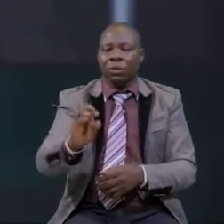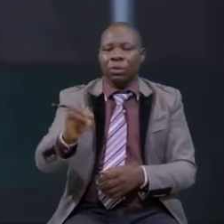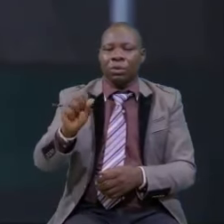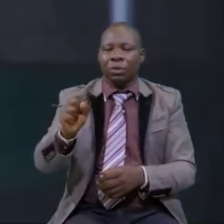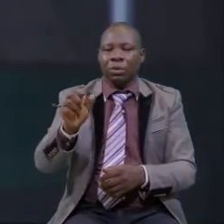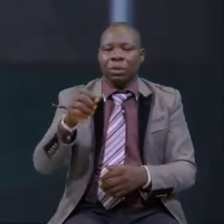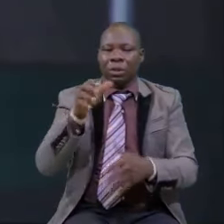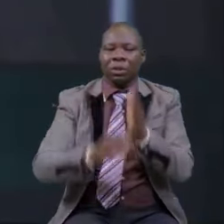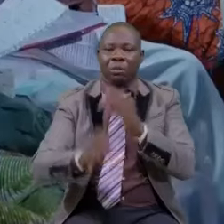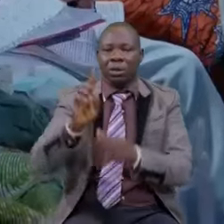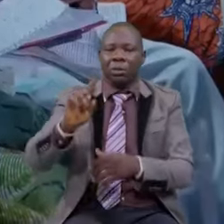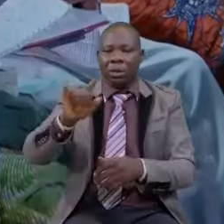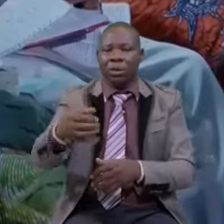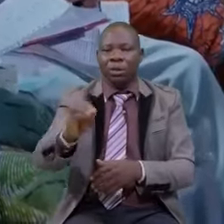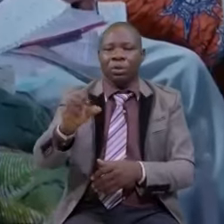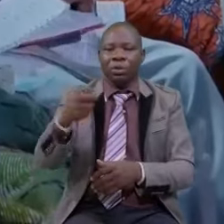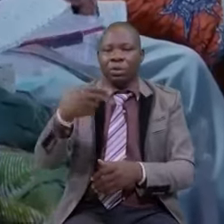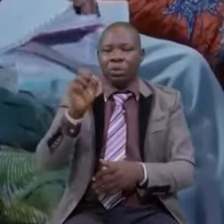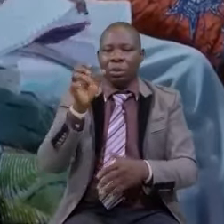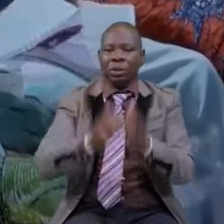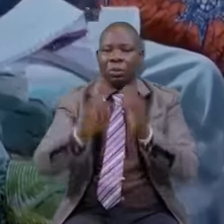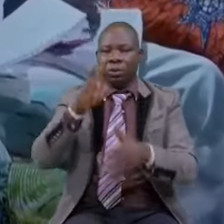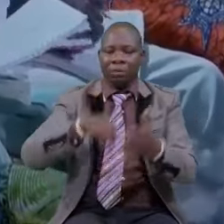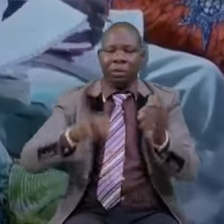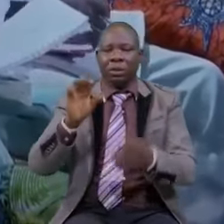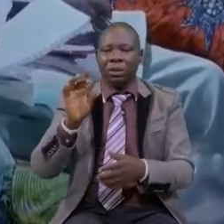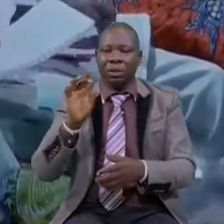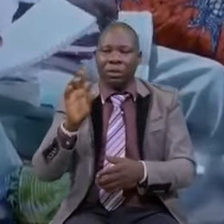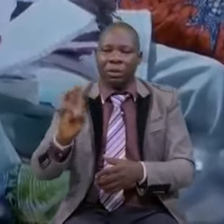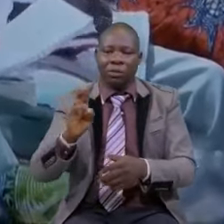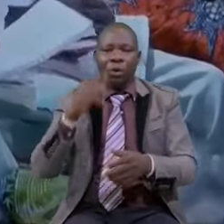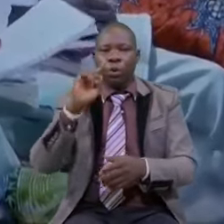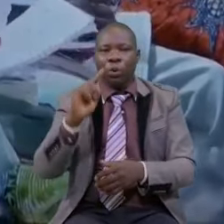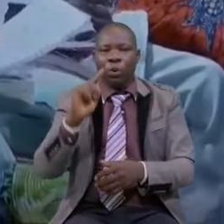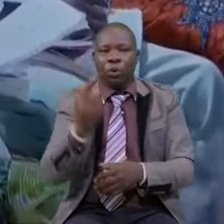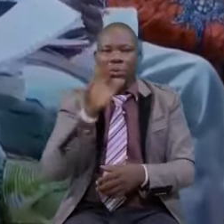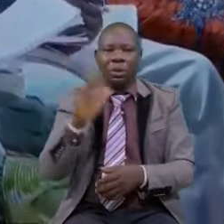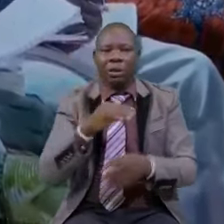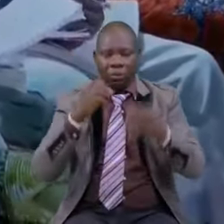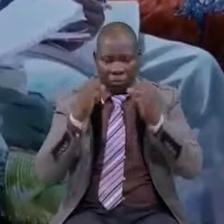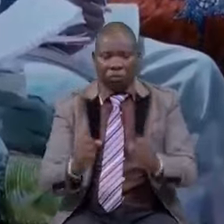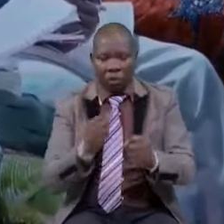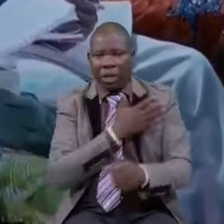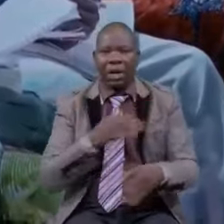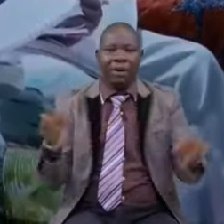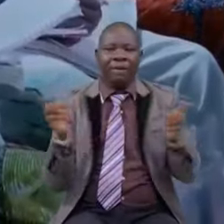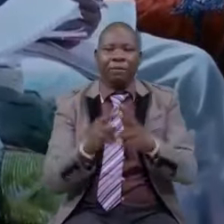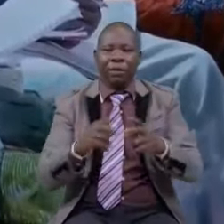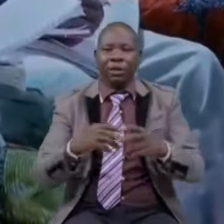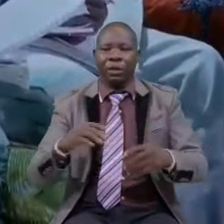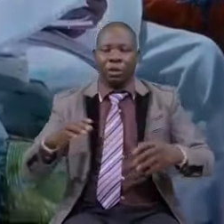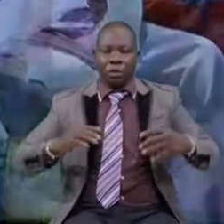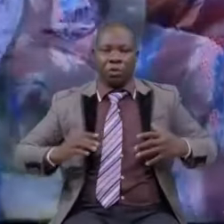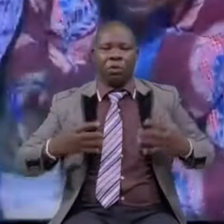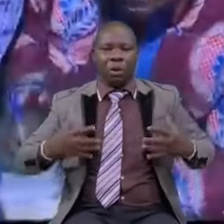1, verse 7, only be thou strong and very courageous. And all of us,